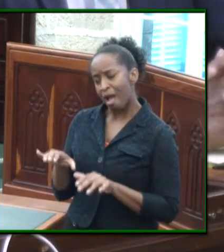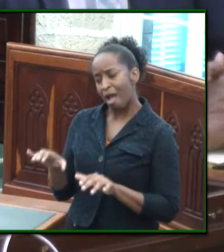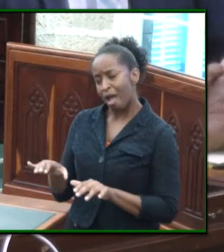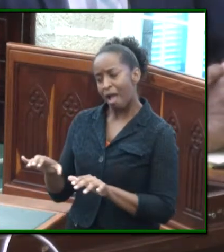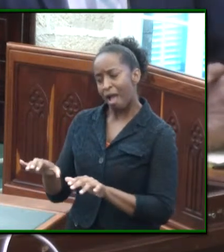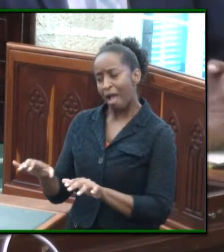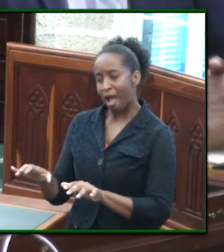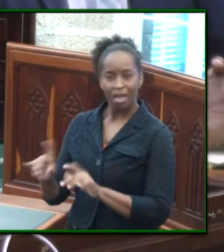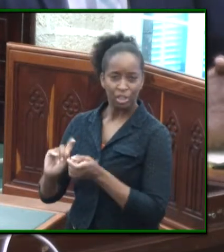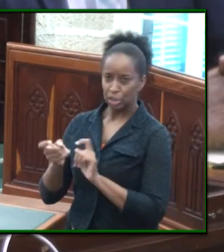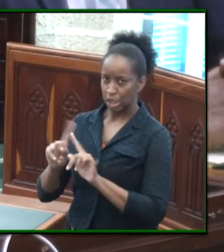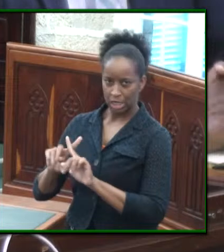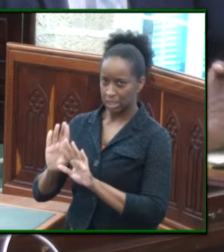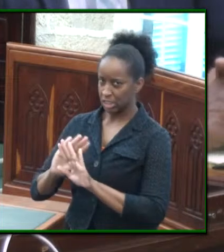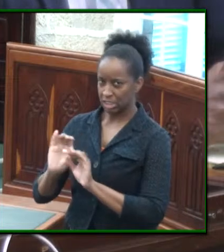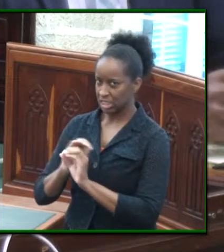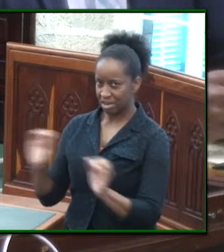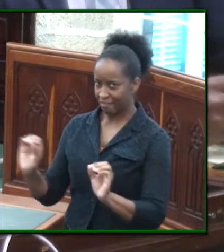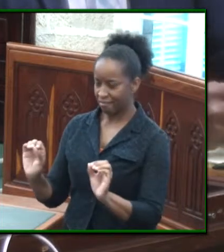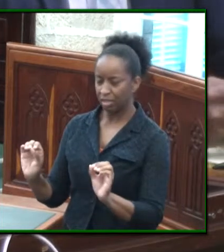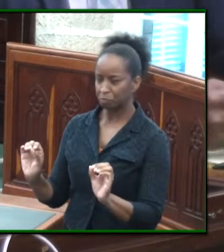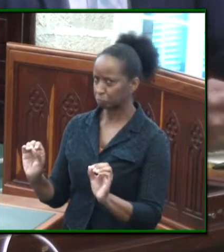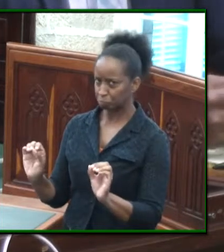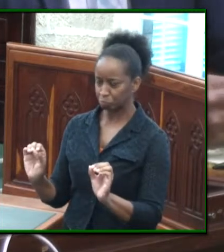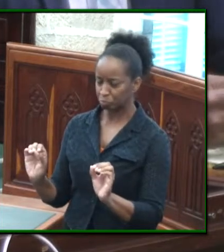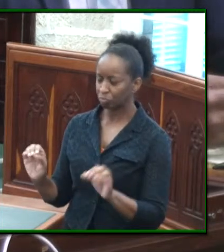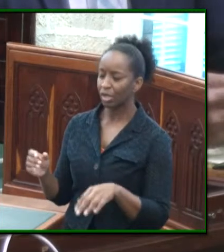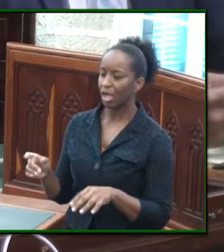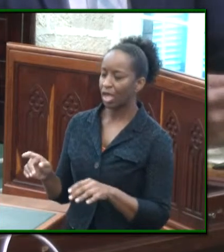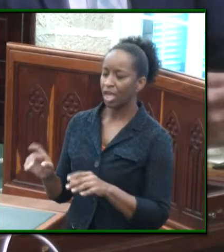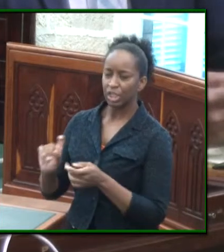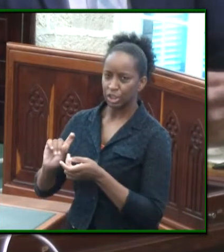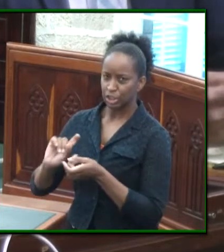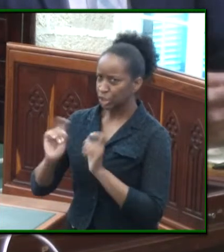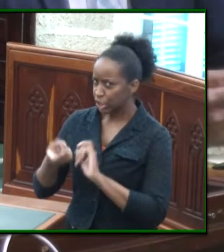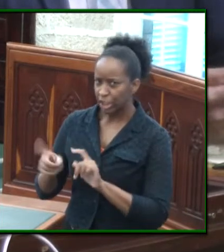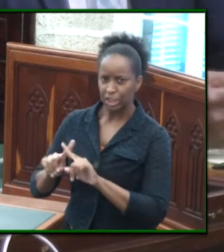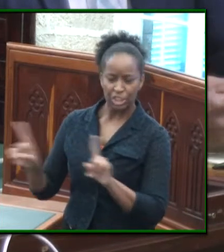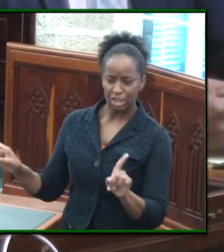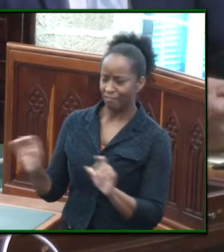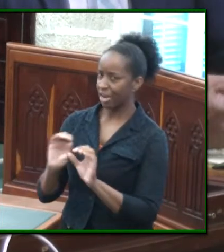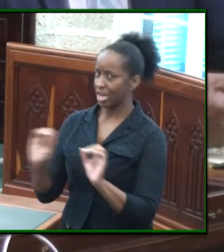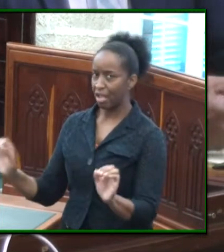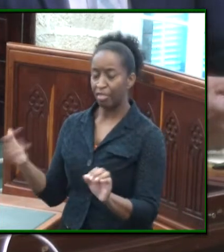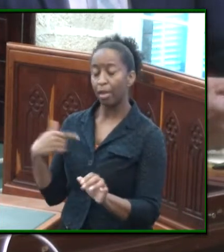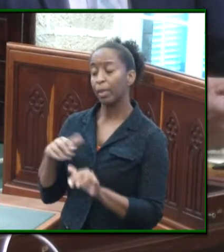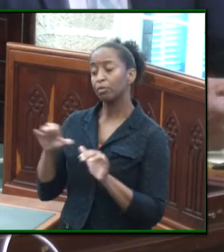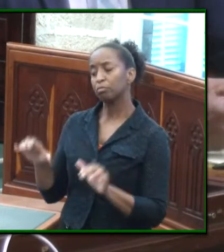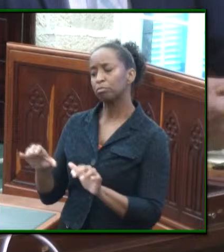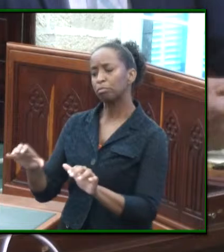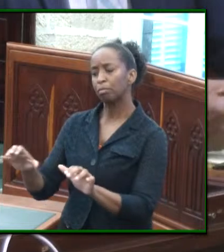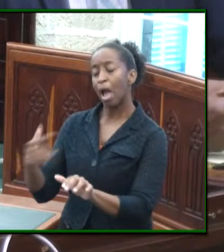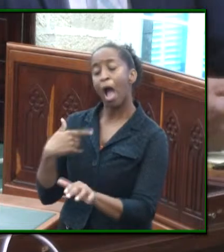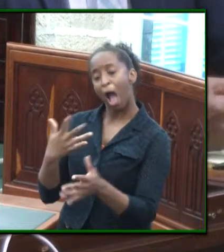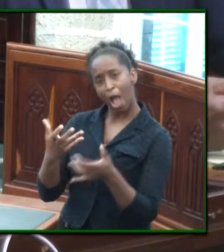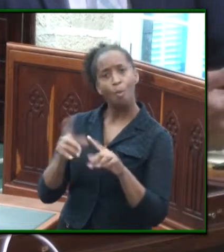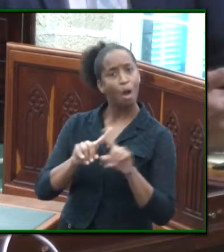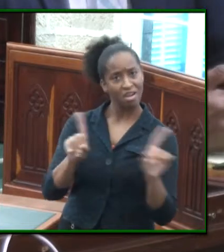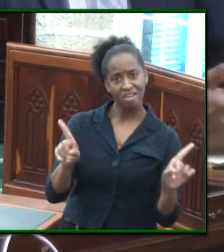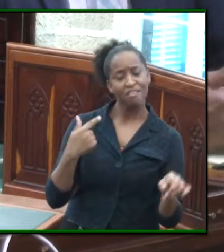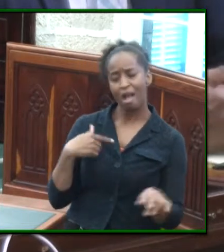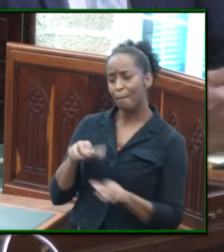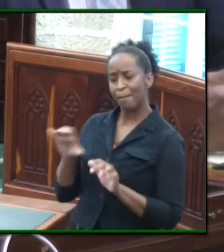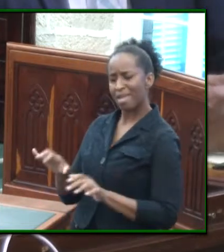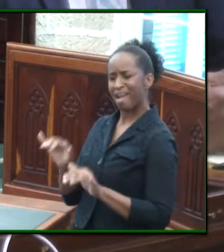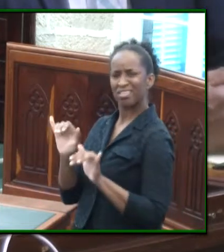Nobody could say that this administration is in any way lunatic, Mr. Chairman. I commend these estimates,